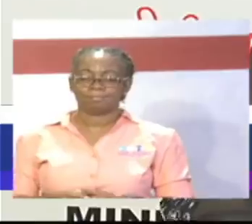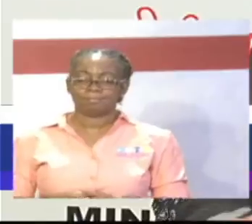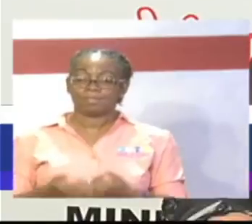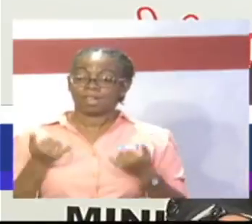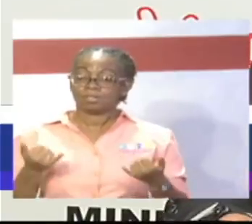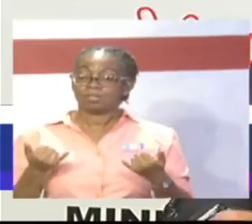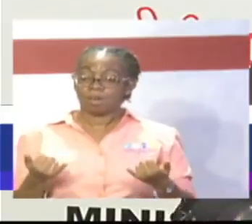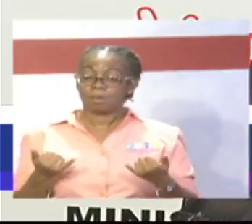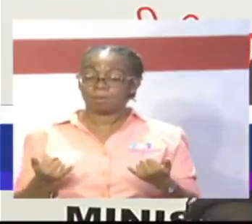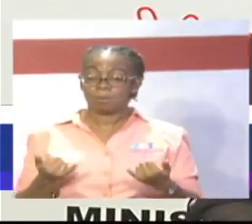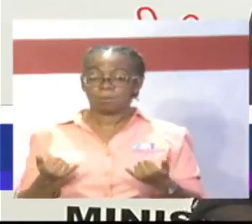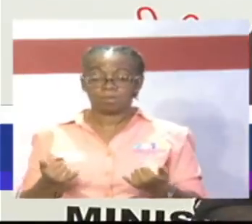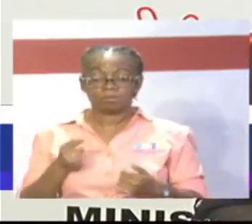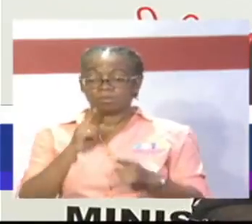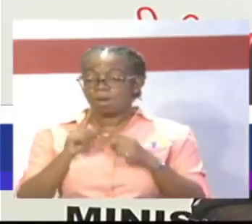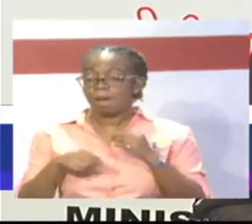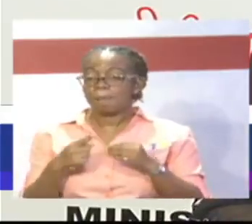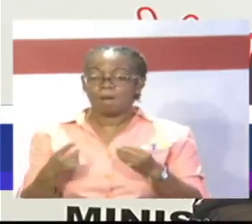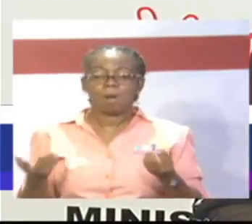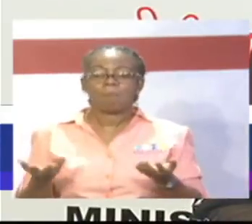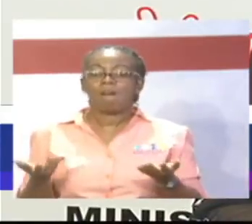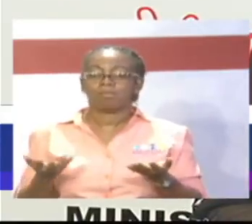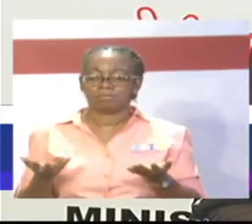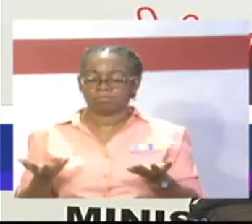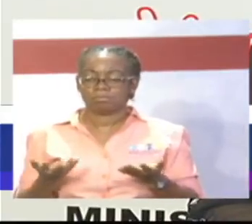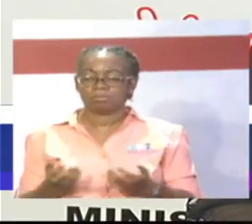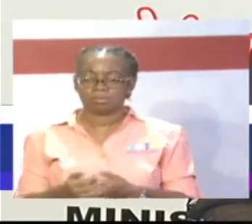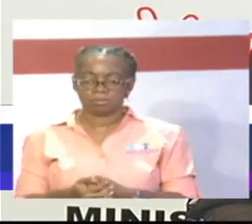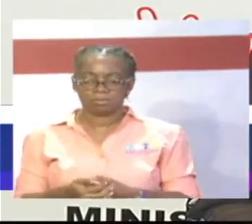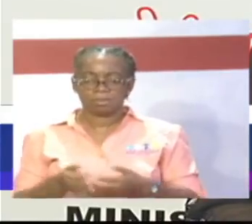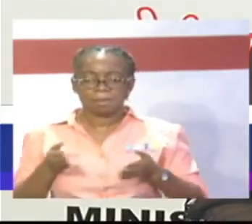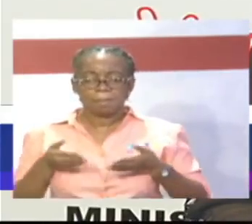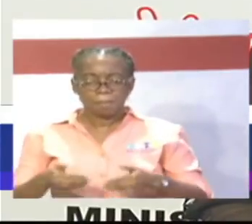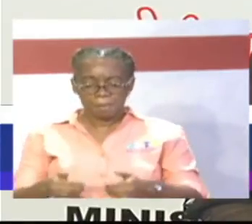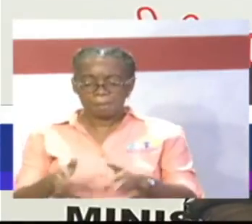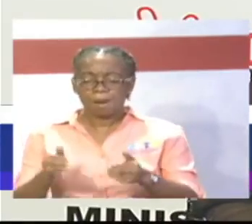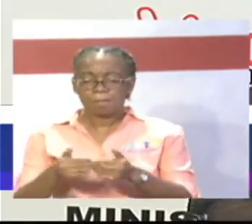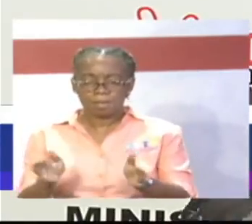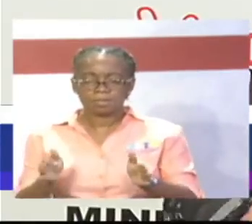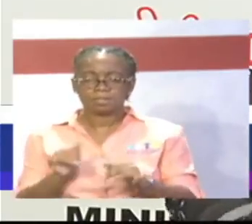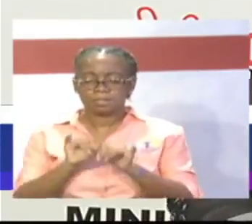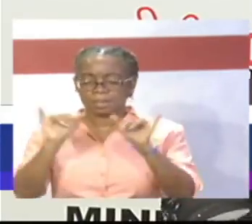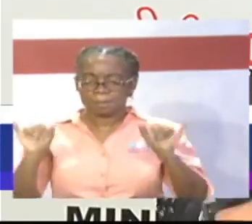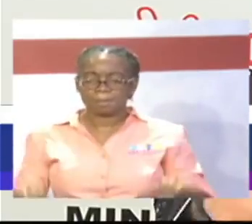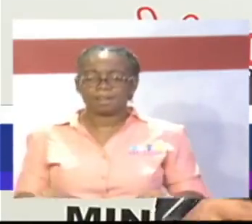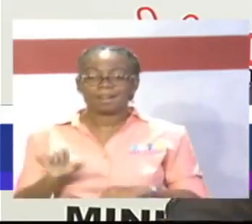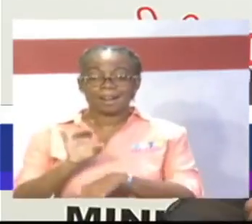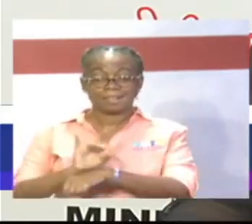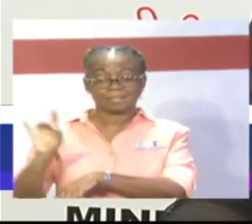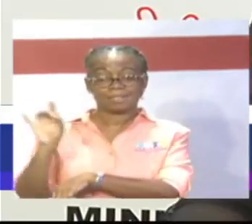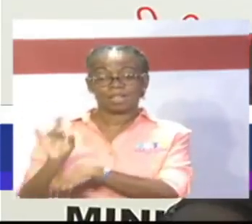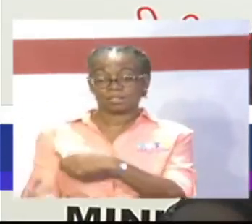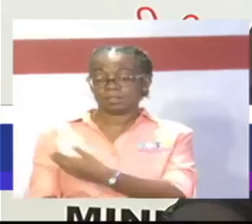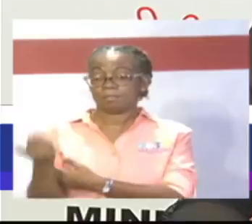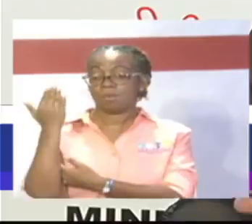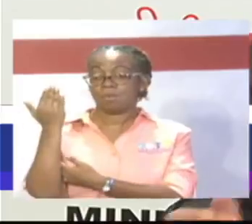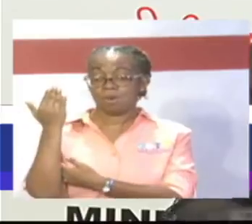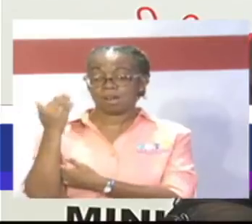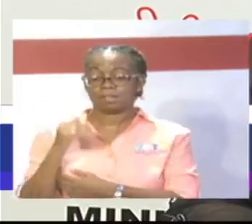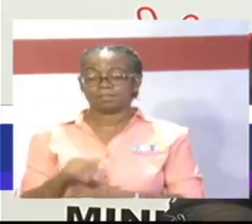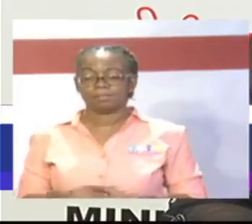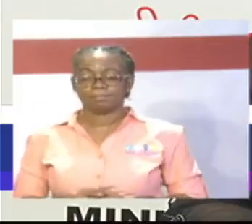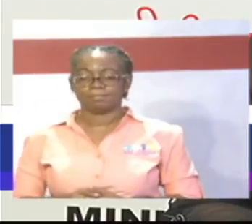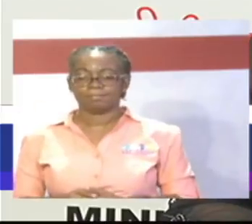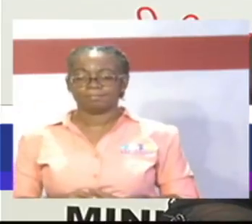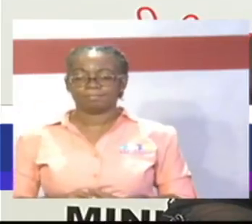summary on the status of the parallel healthcare system as of 8 a.m. this morning.